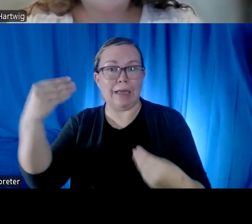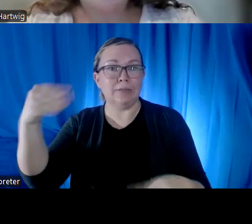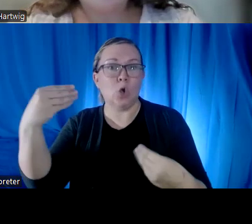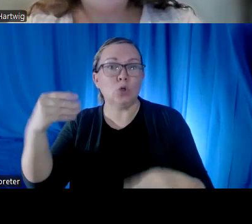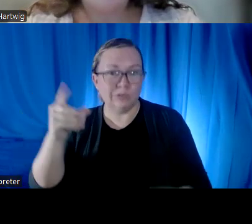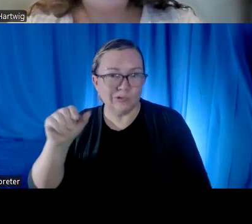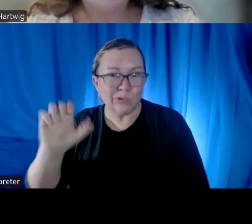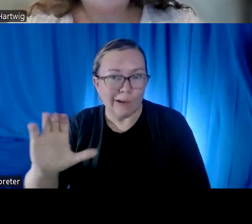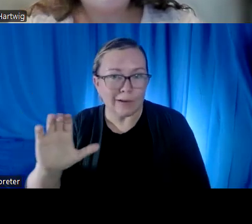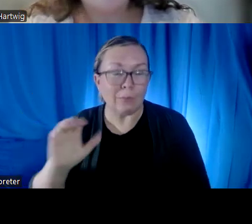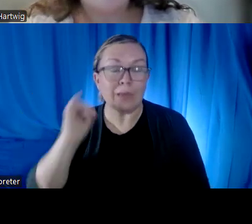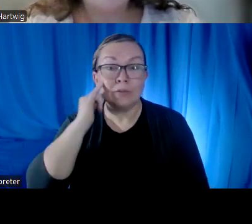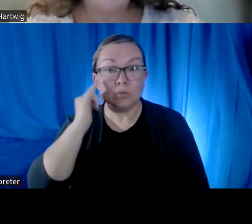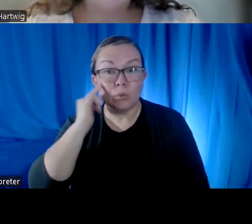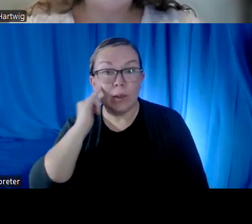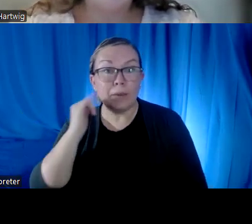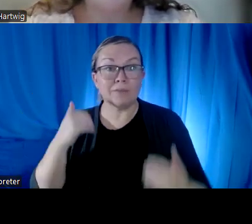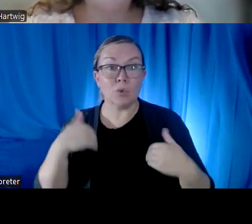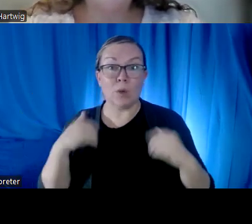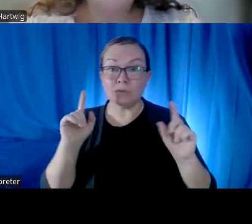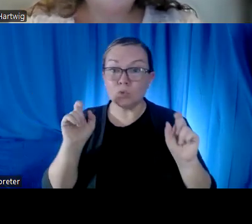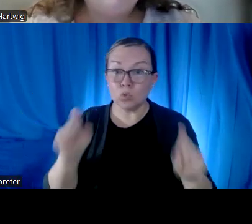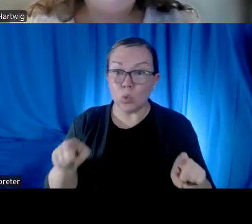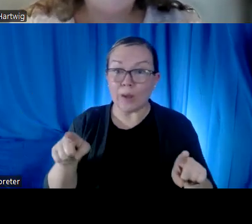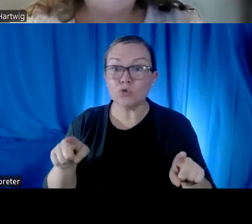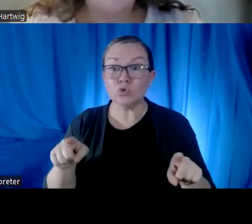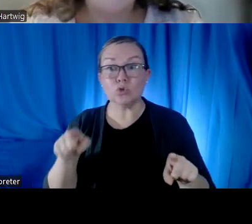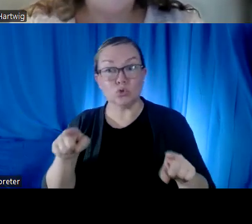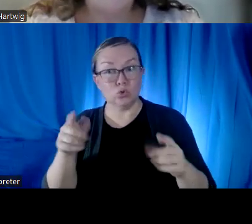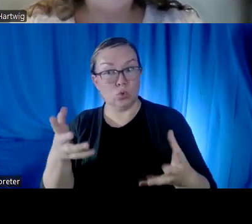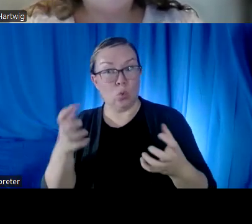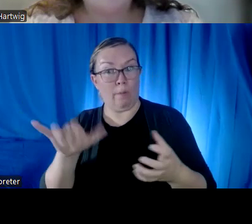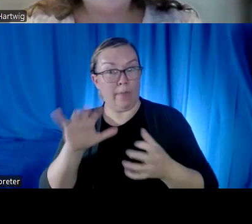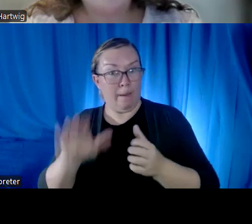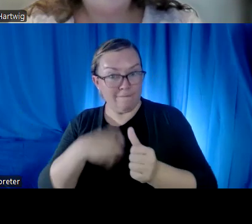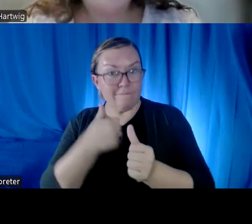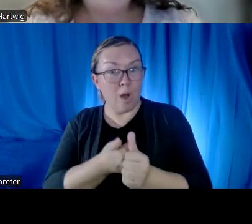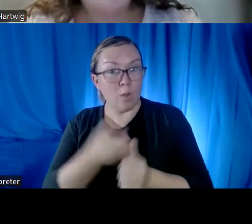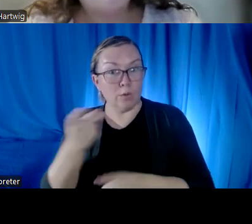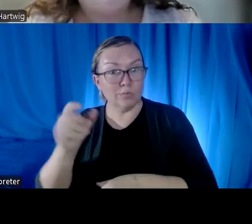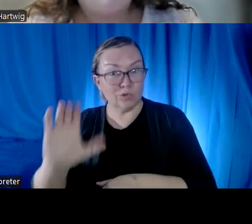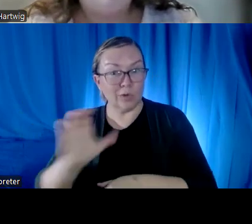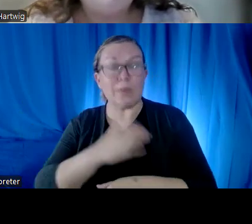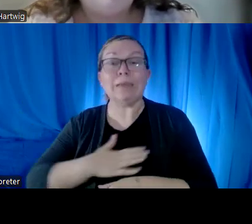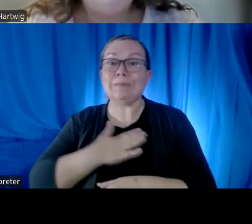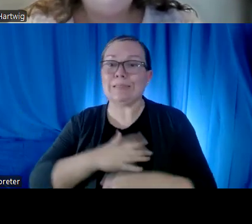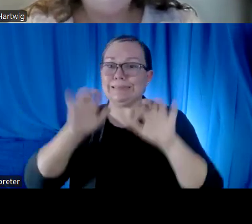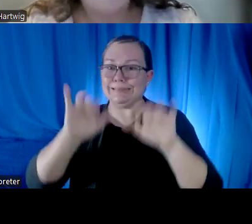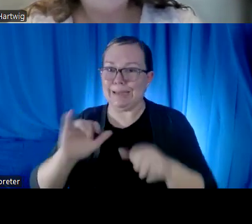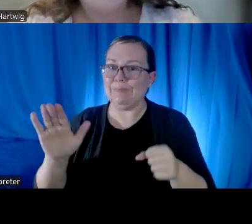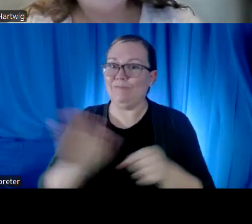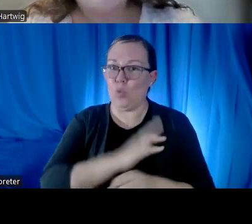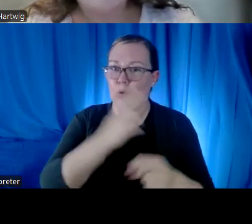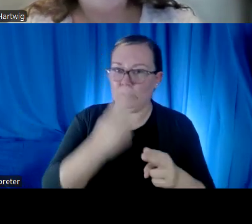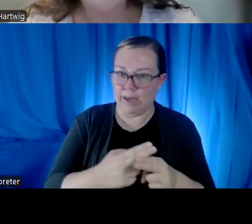So if you have questions and would like that follow-up document, please put your full name